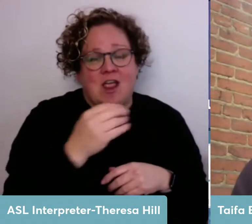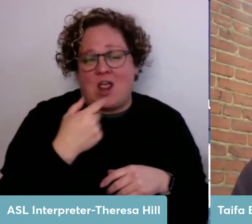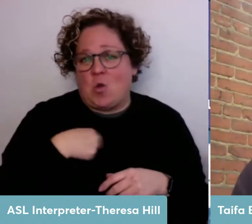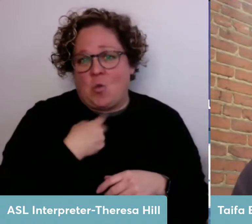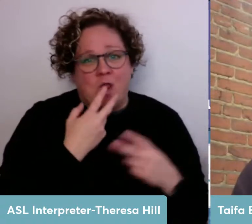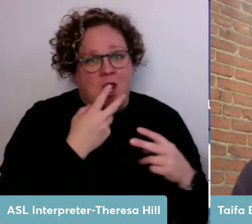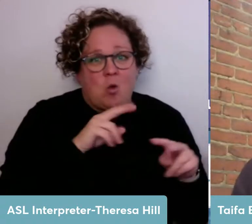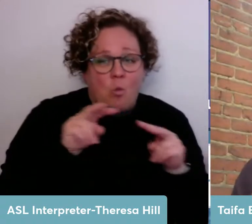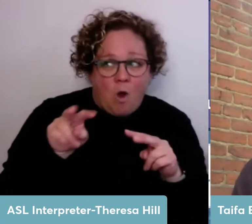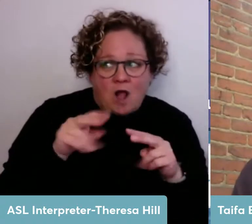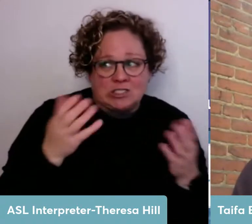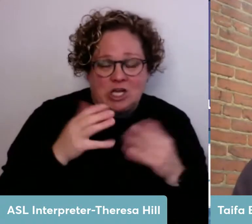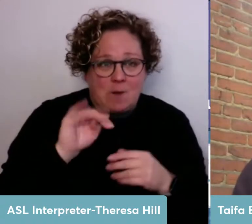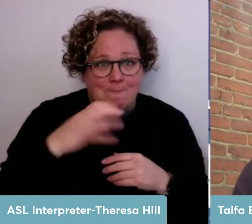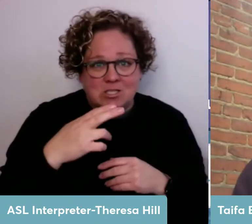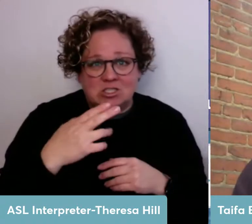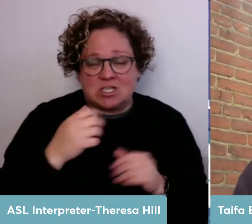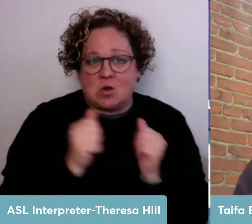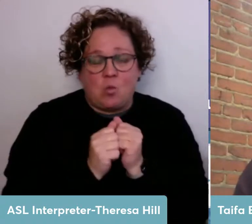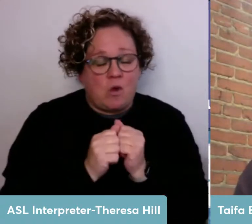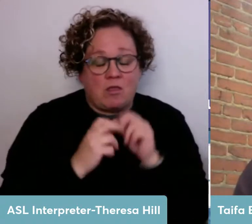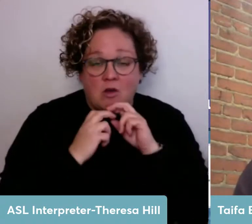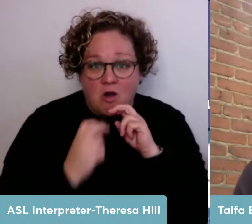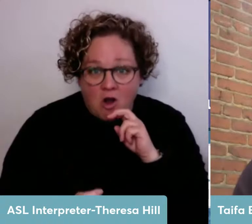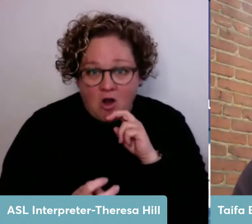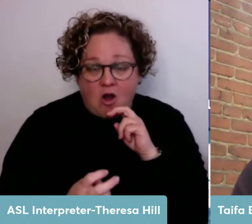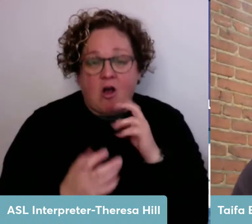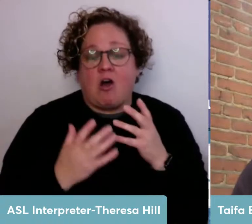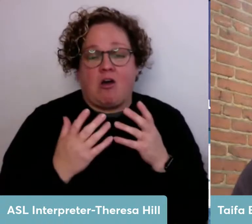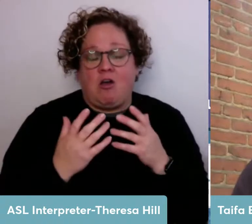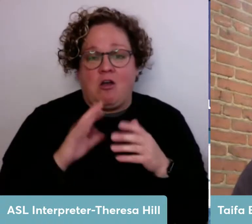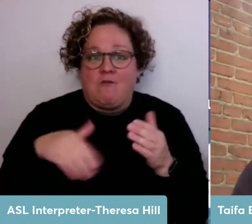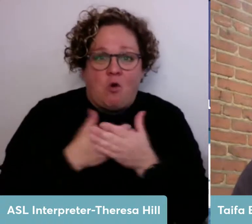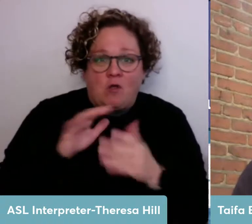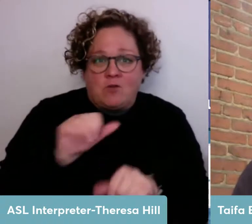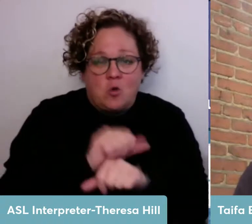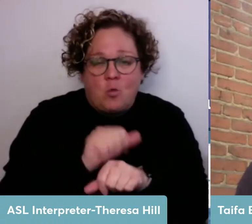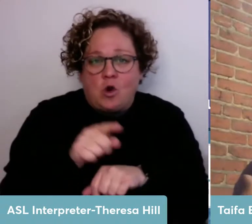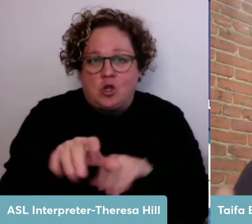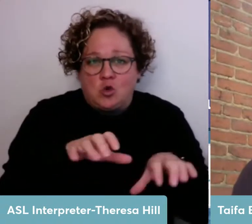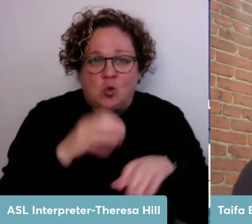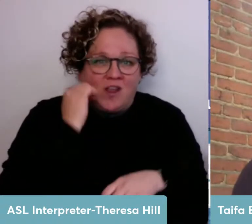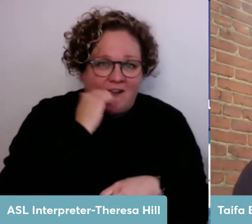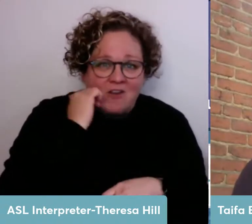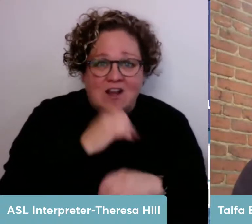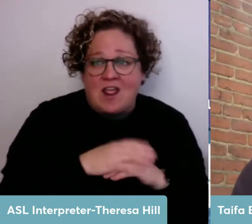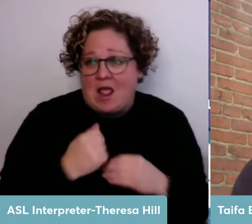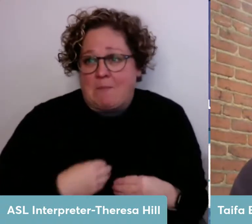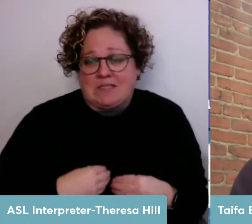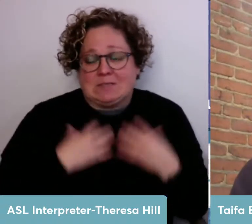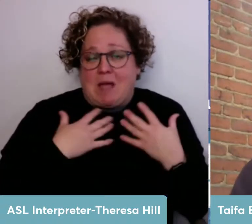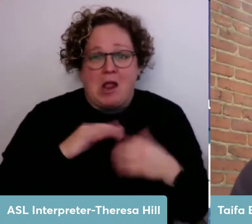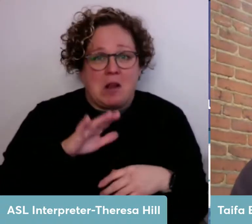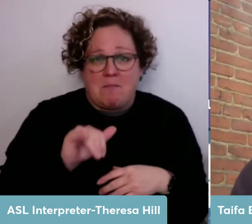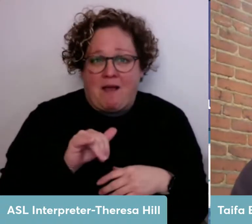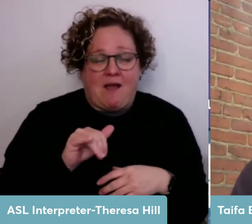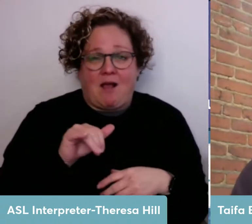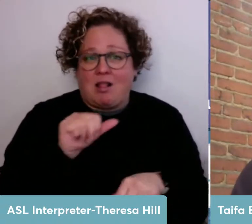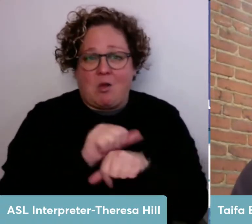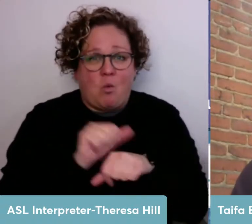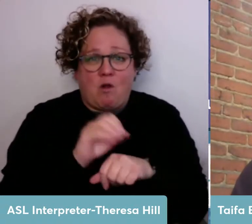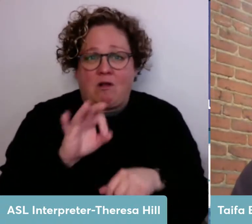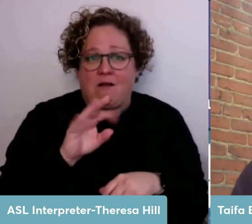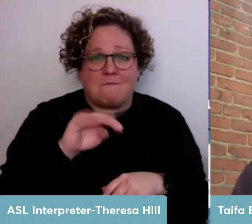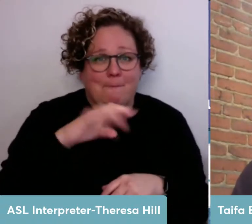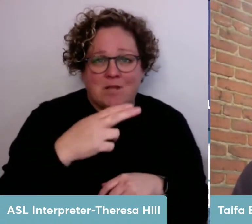in Michigan with awe at the work that you all were doing each and every day. I'm inspired by the work of the Michigan